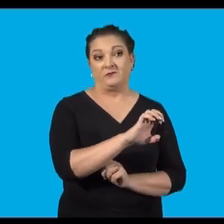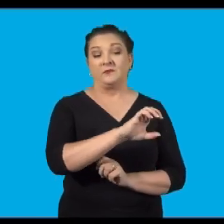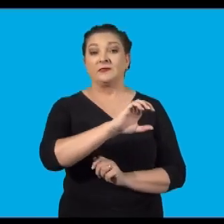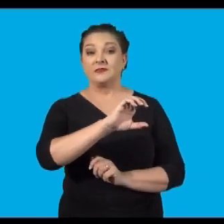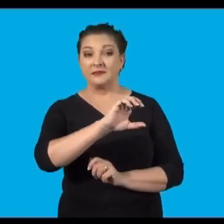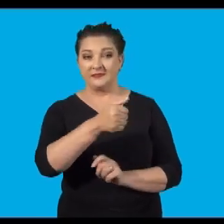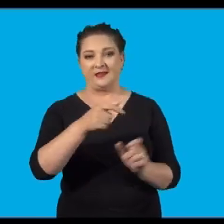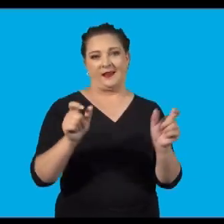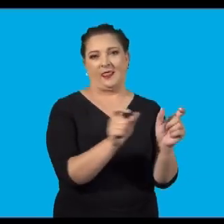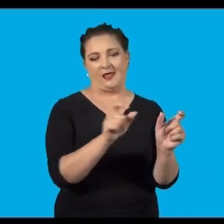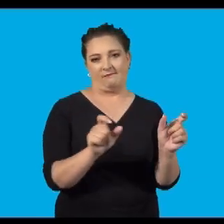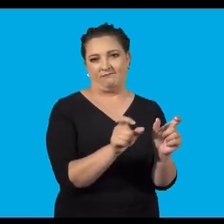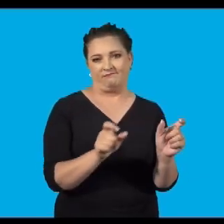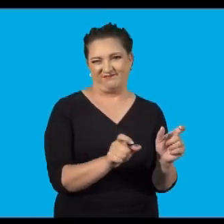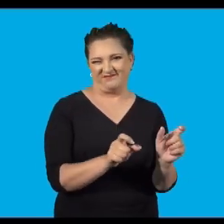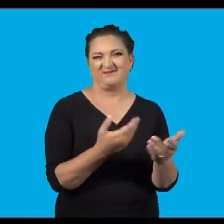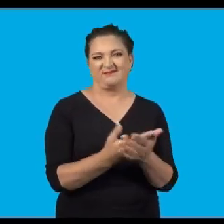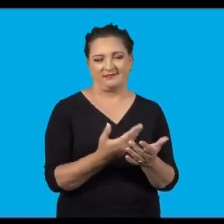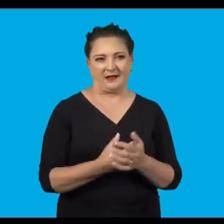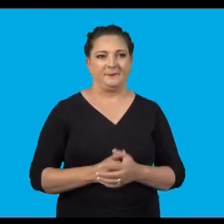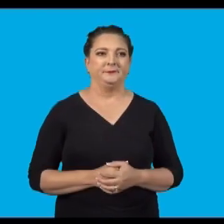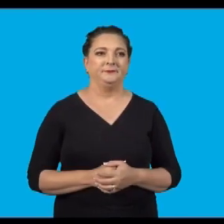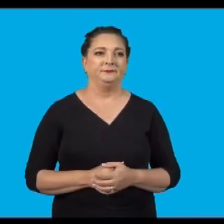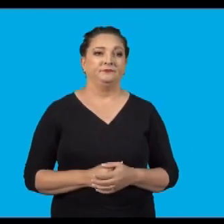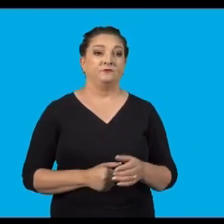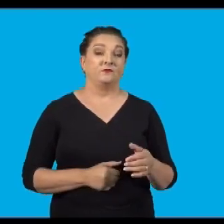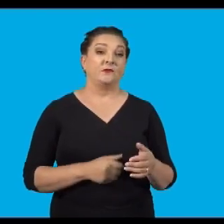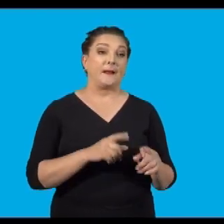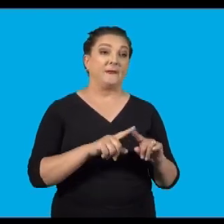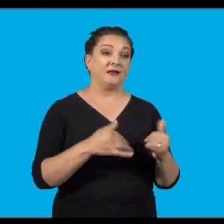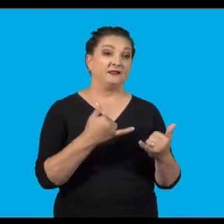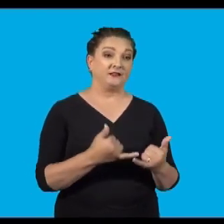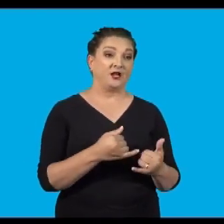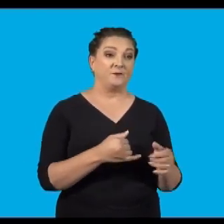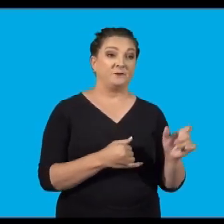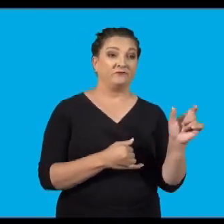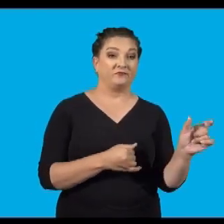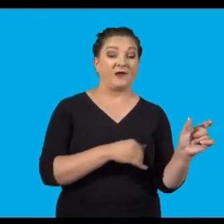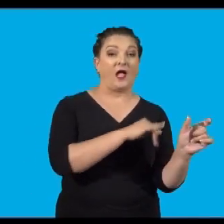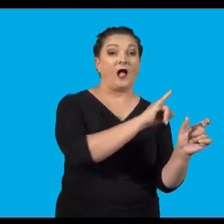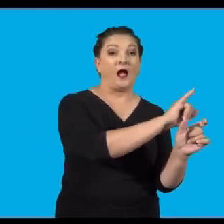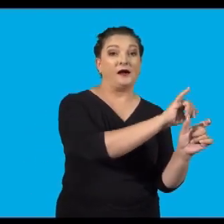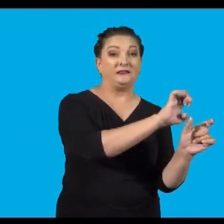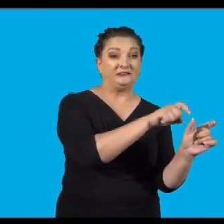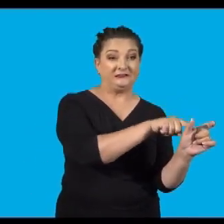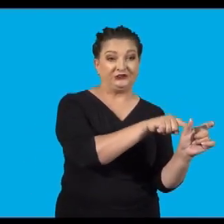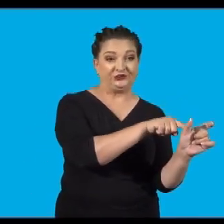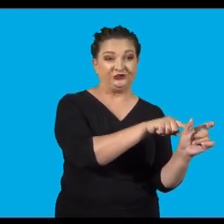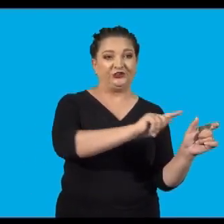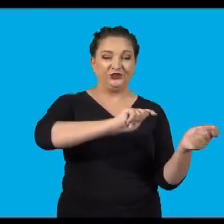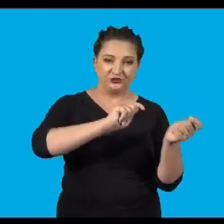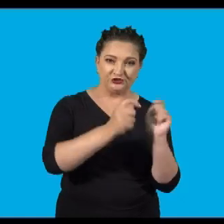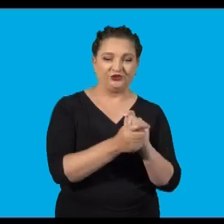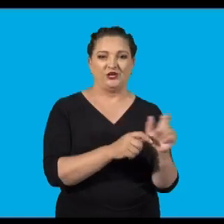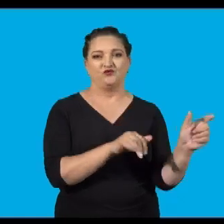before we add any other suffix to the word. When a word ends on the letters IE, it